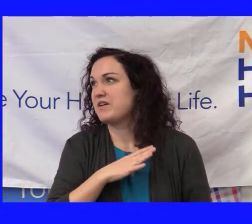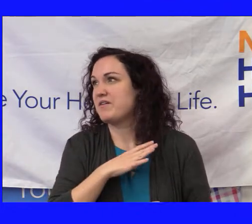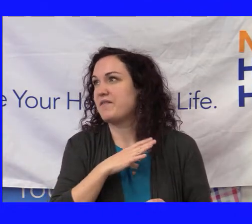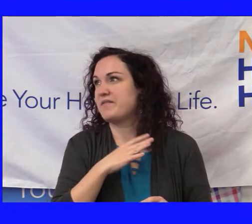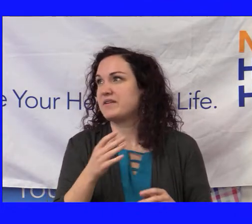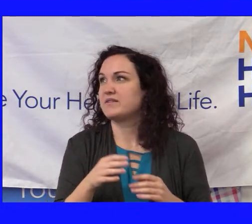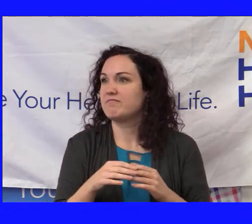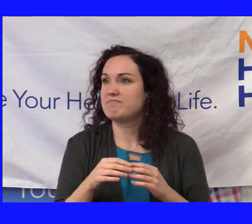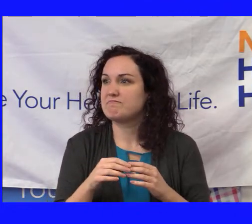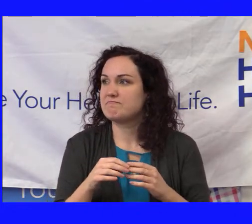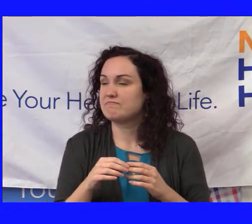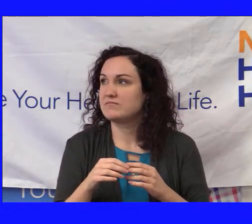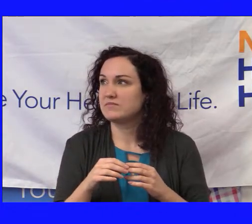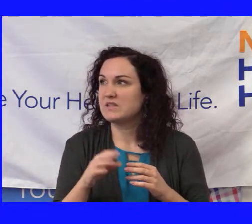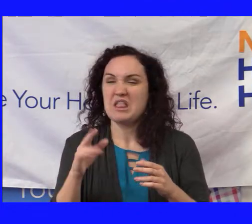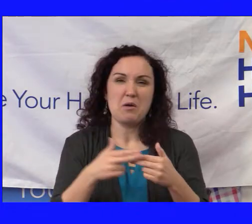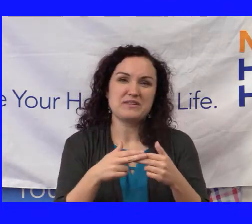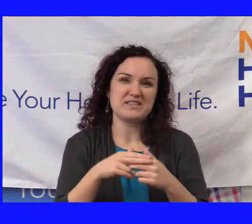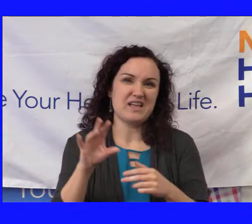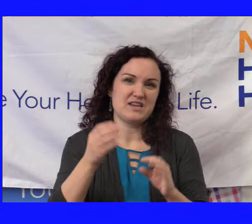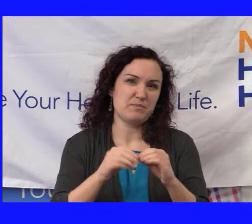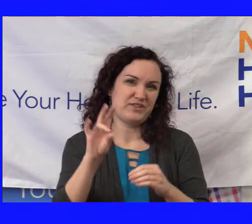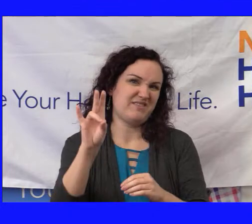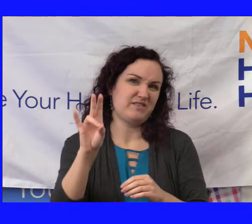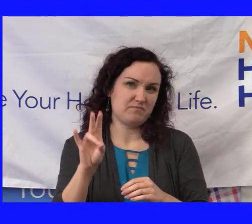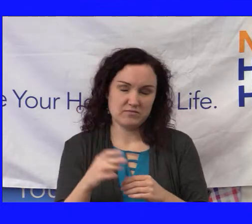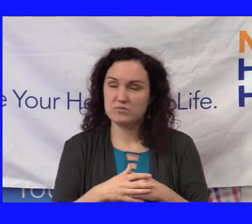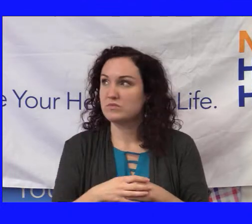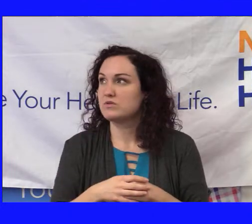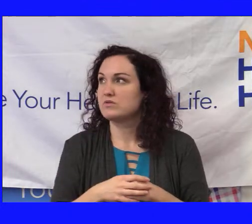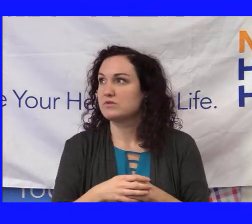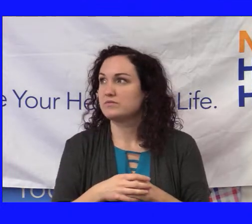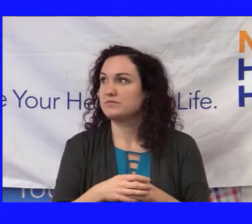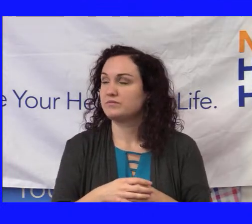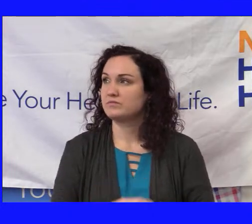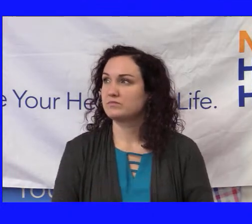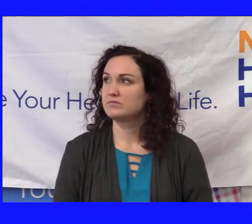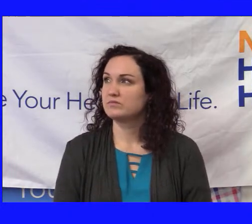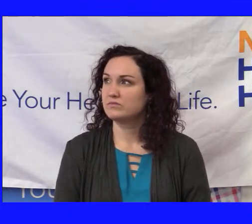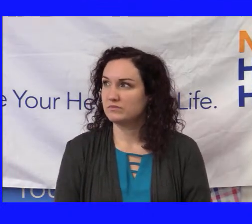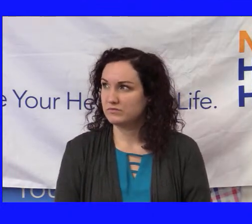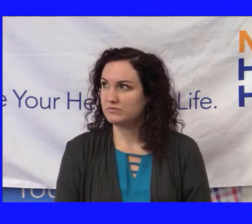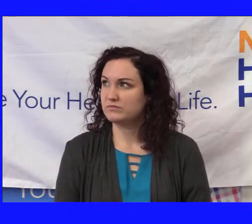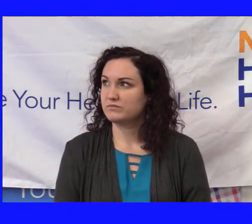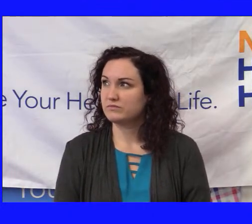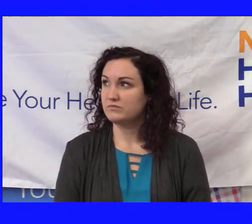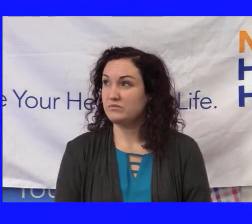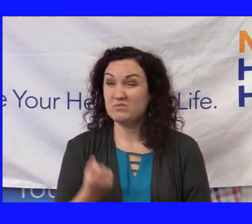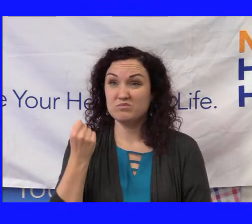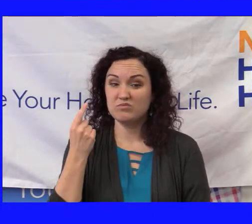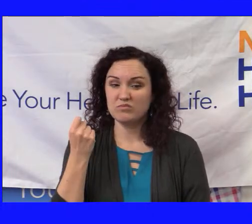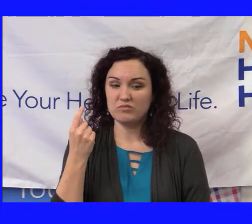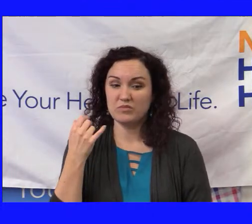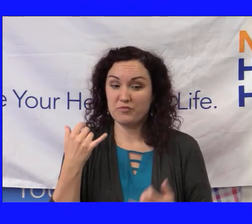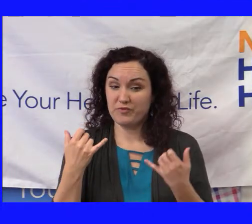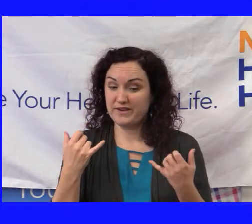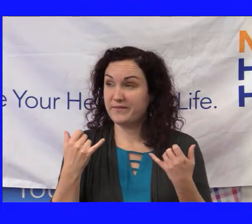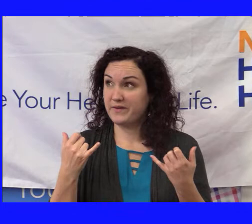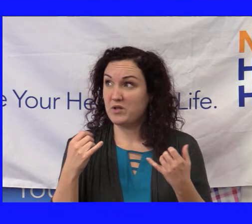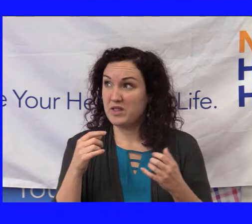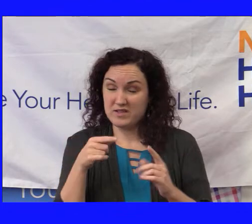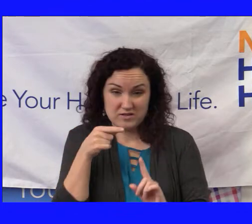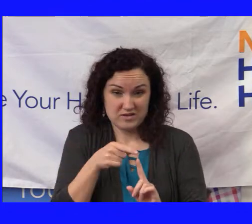is. That was slide 7. So I do understand that right now, at this point, only